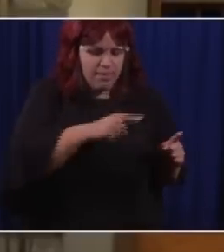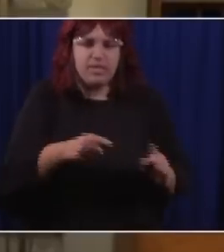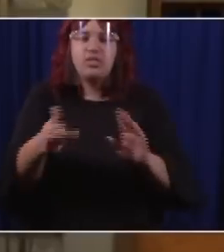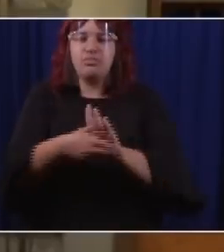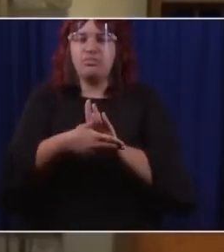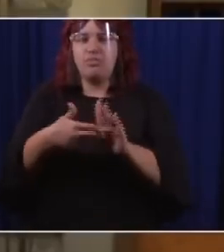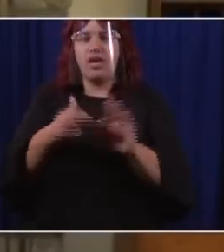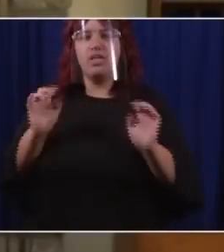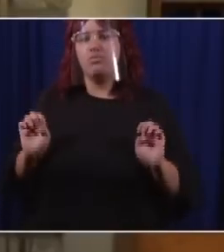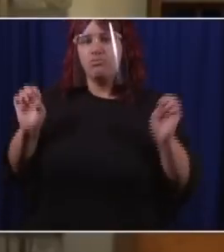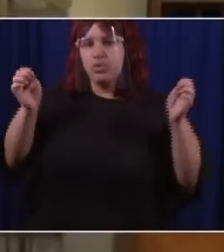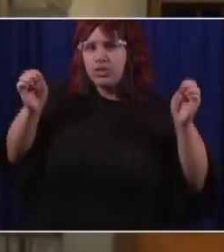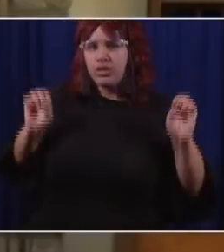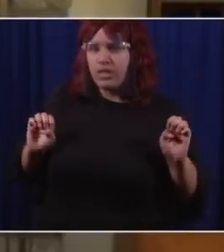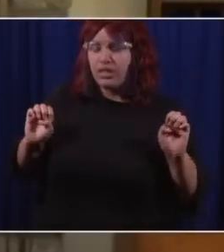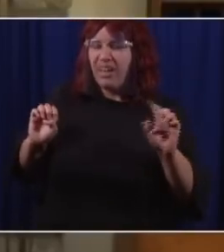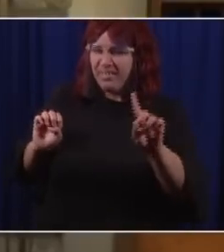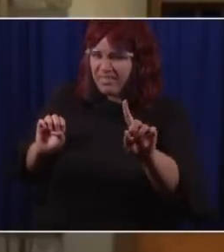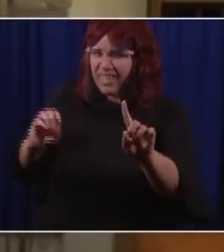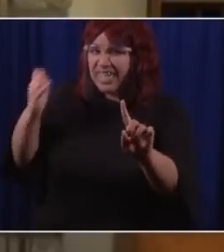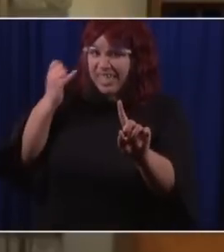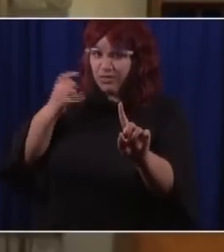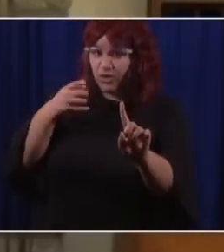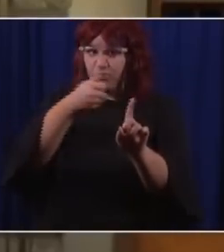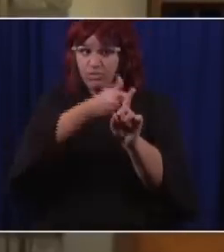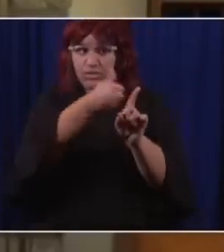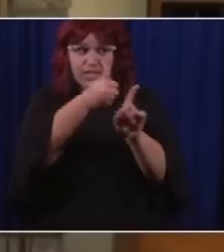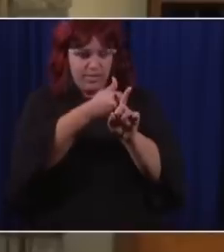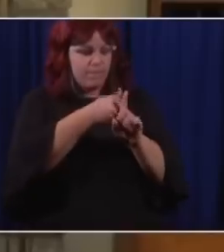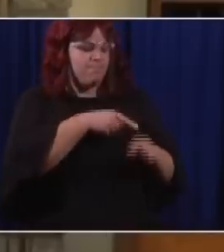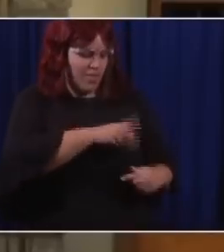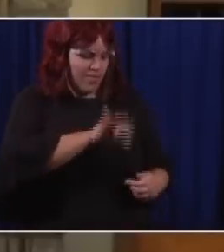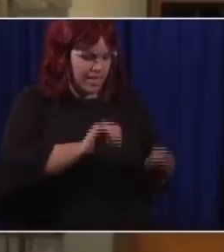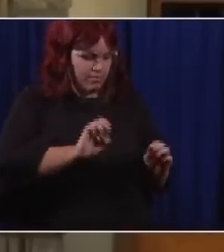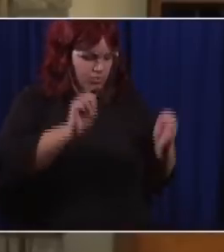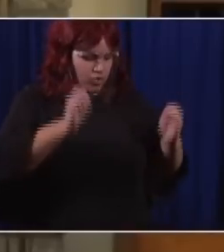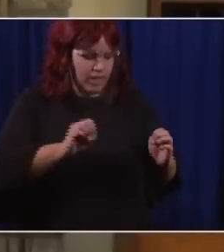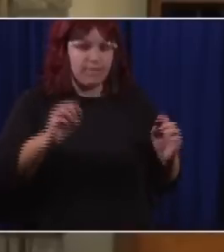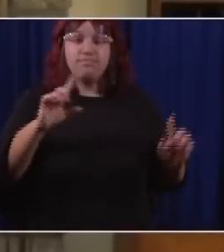an order, would it be statewide or would it be piecemealed by region?